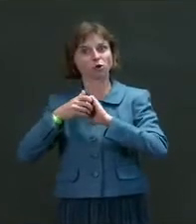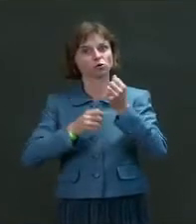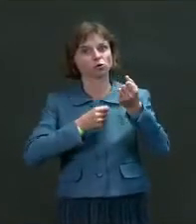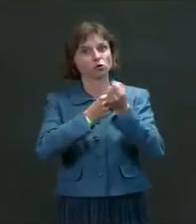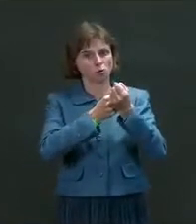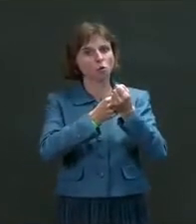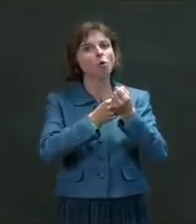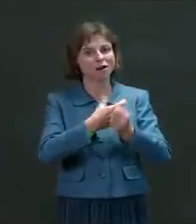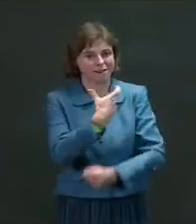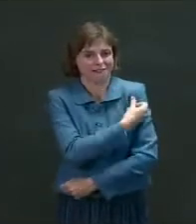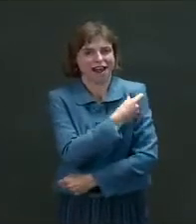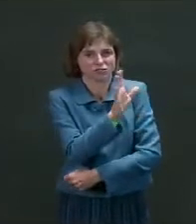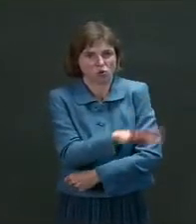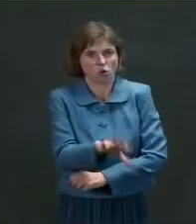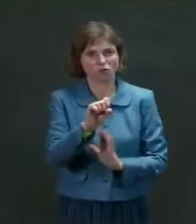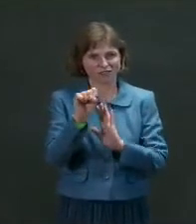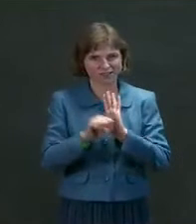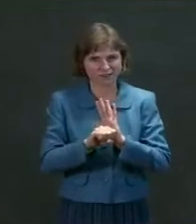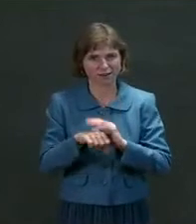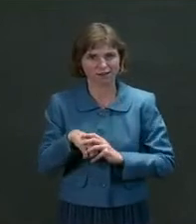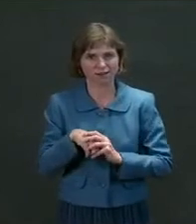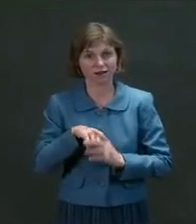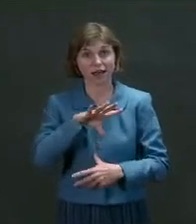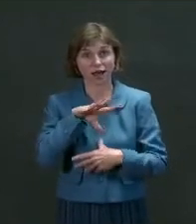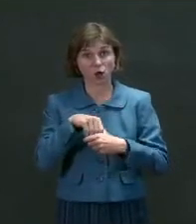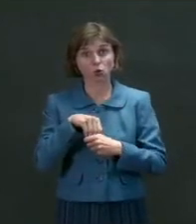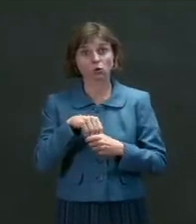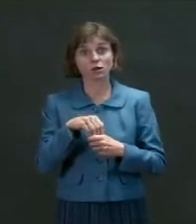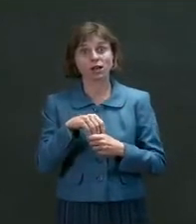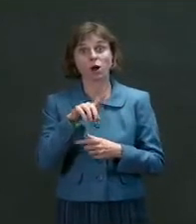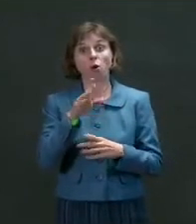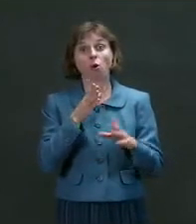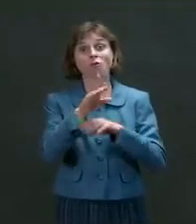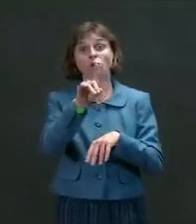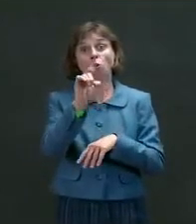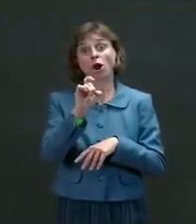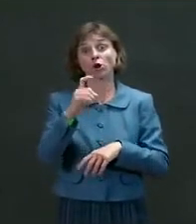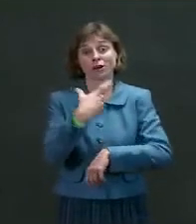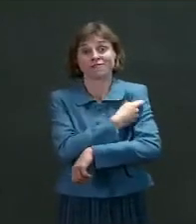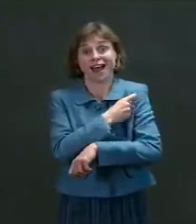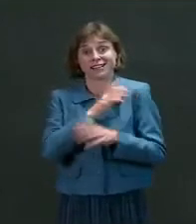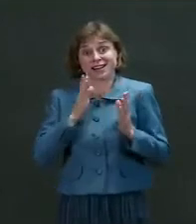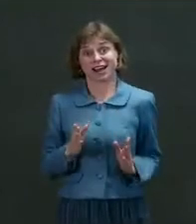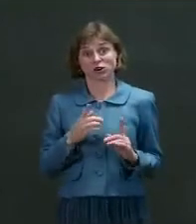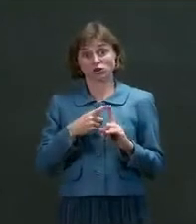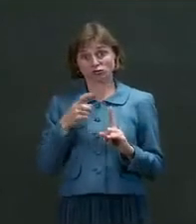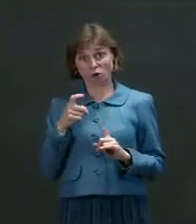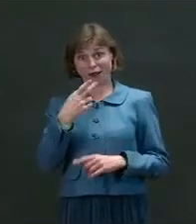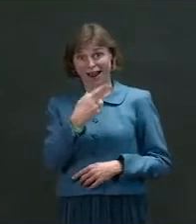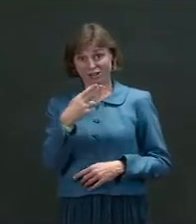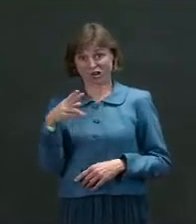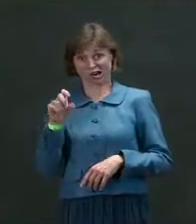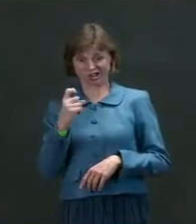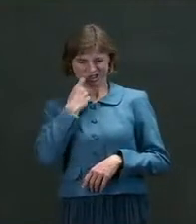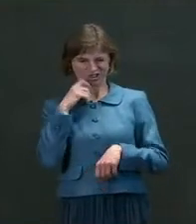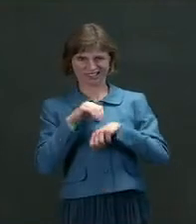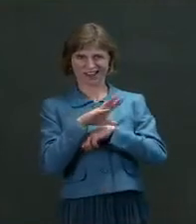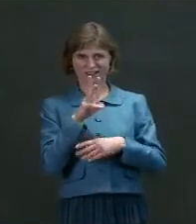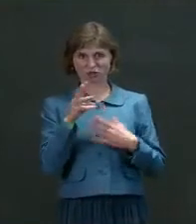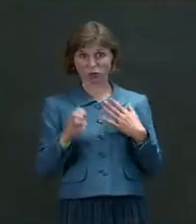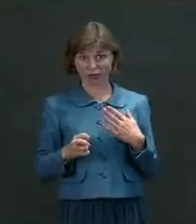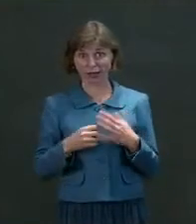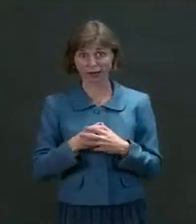state. That includes over 100 vaccinators from HHS that we sent just this weekend. At the request of state and